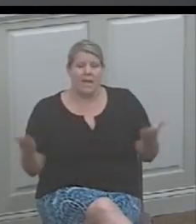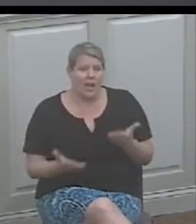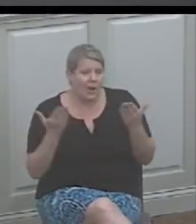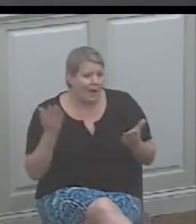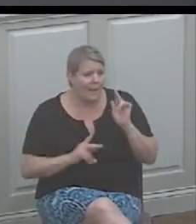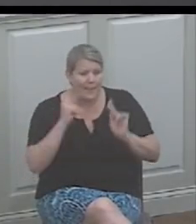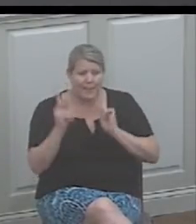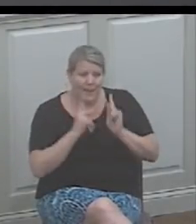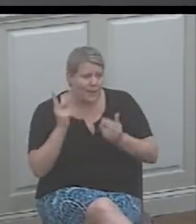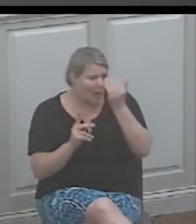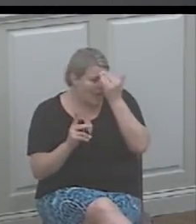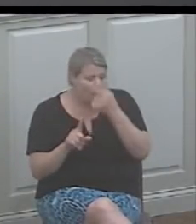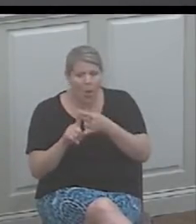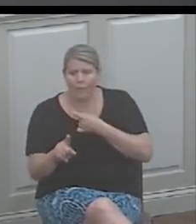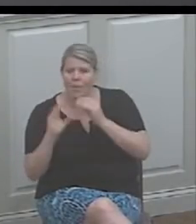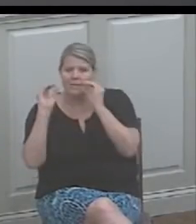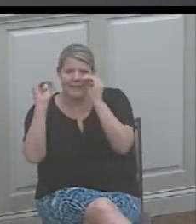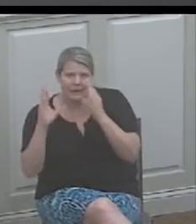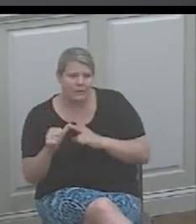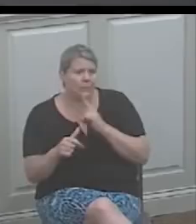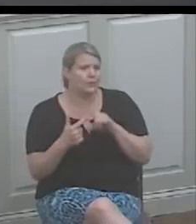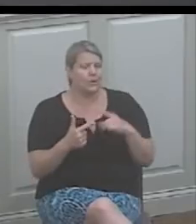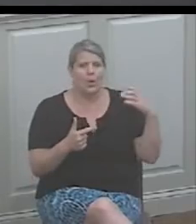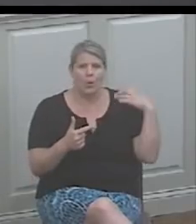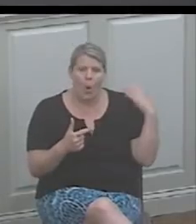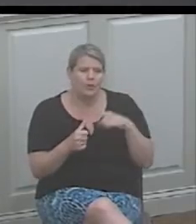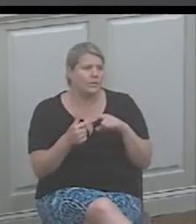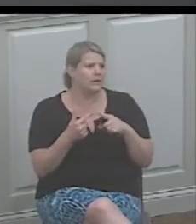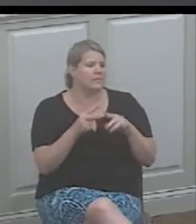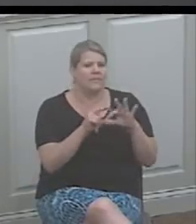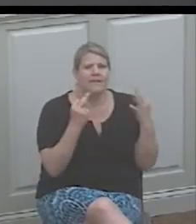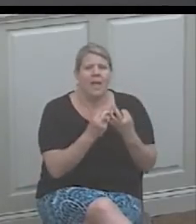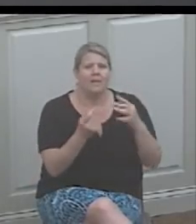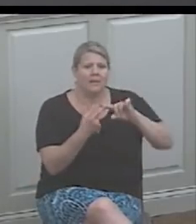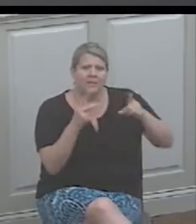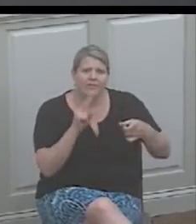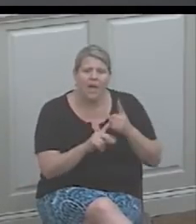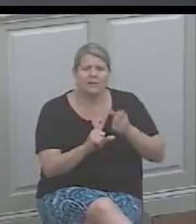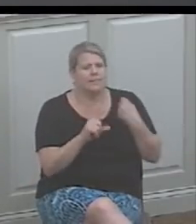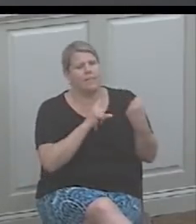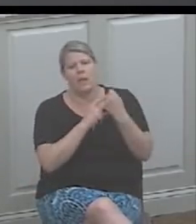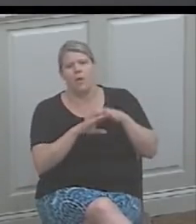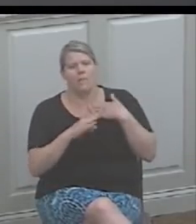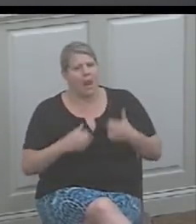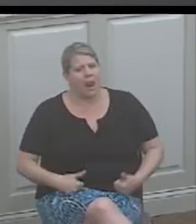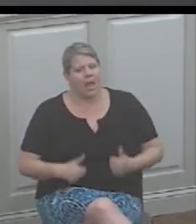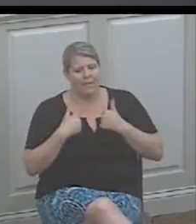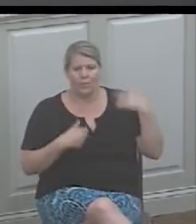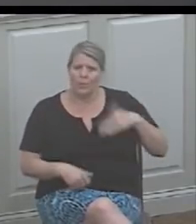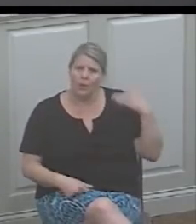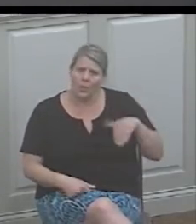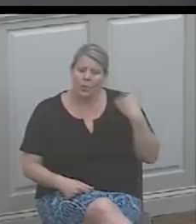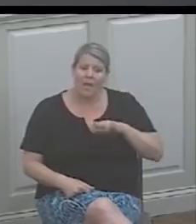know, from teachers, coaches, family, friends, based on them, they've impacted my life in a tremendous way.